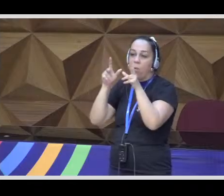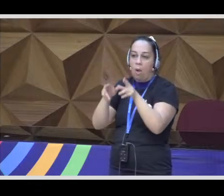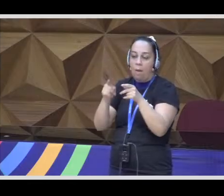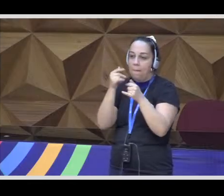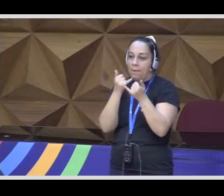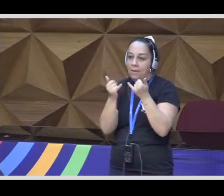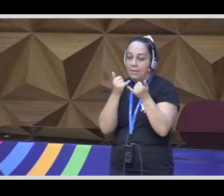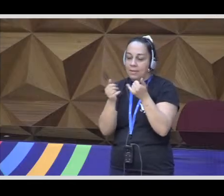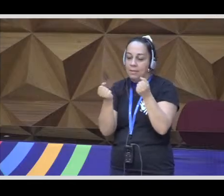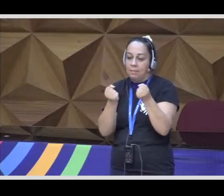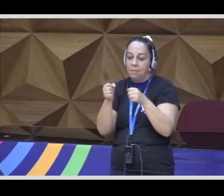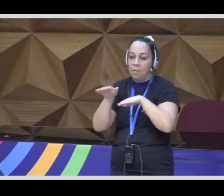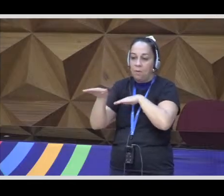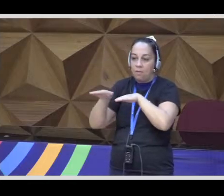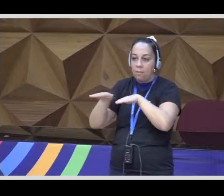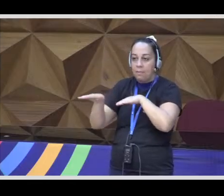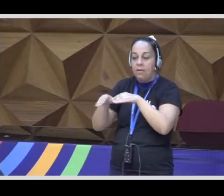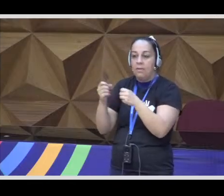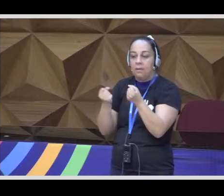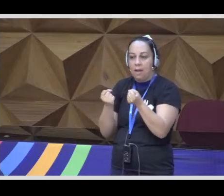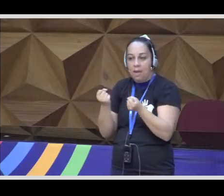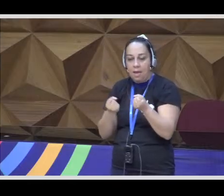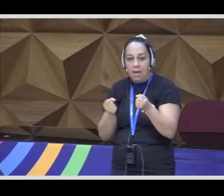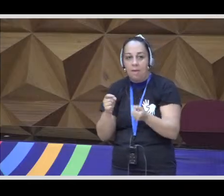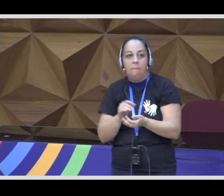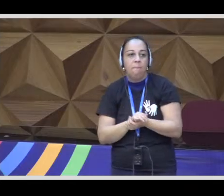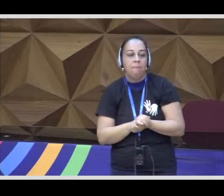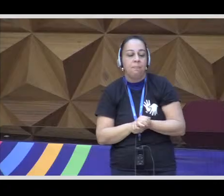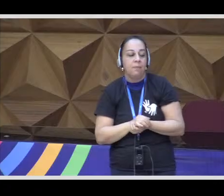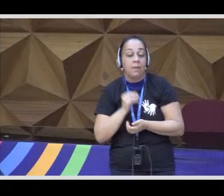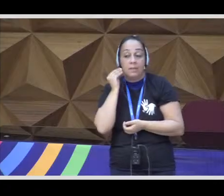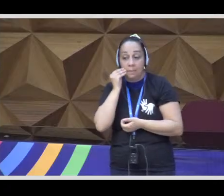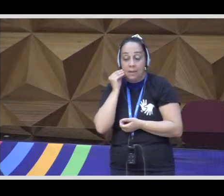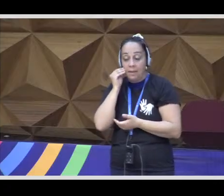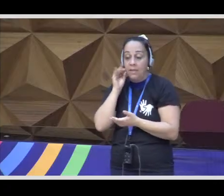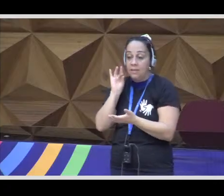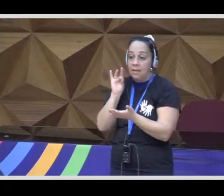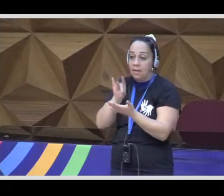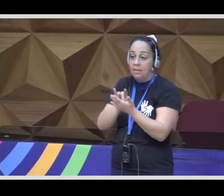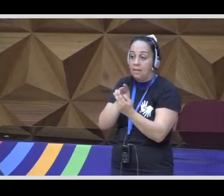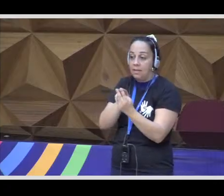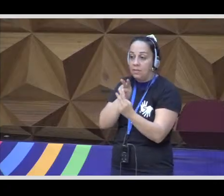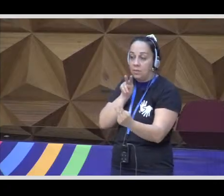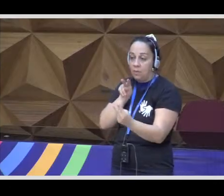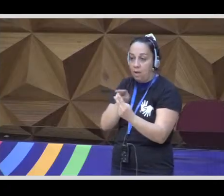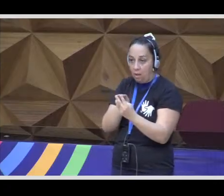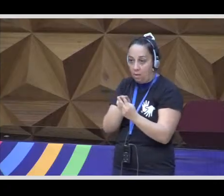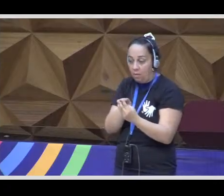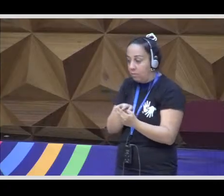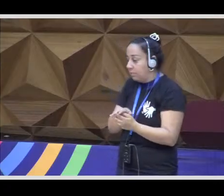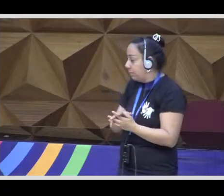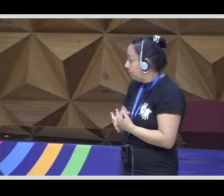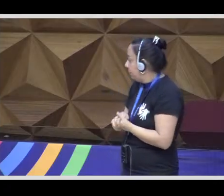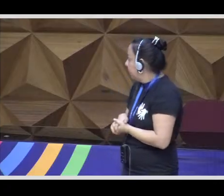experience, so that they're even less distracting and they appear part of the whole scene.